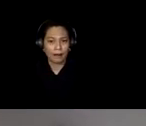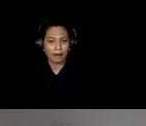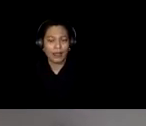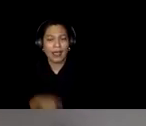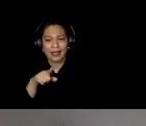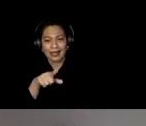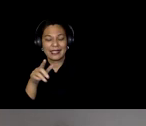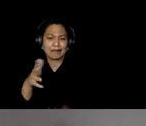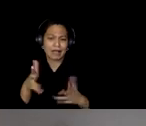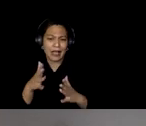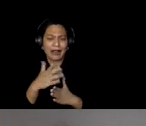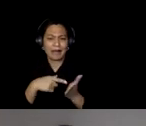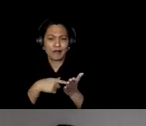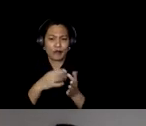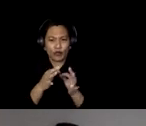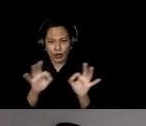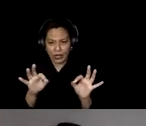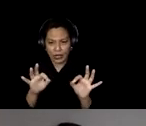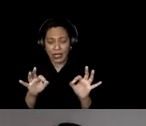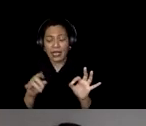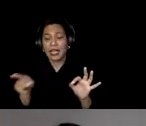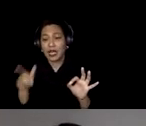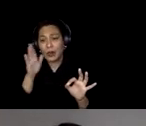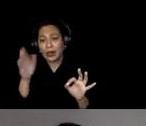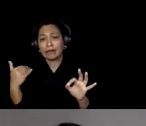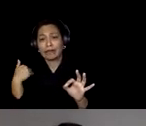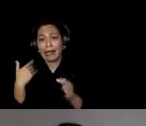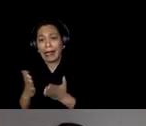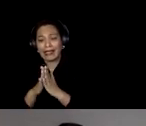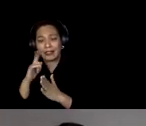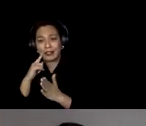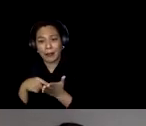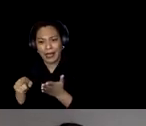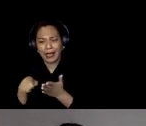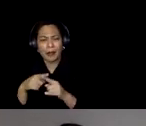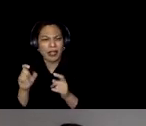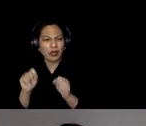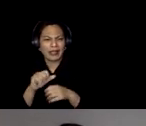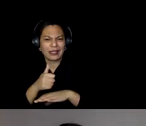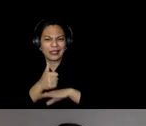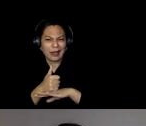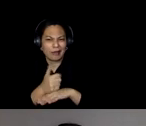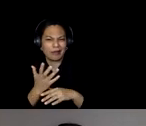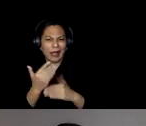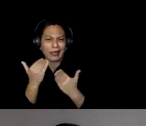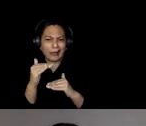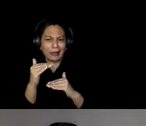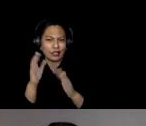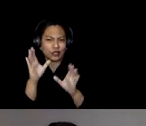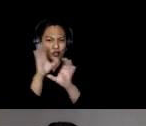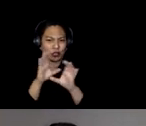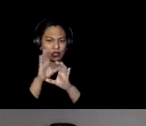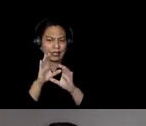doesn't want you to pay for it, but you can have a limited number of searches and some